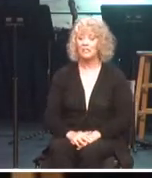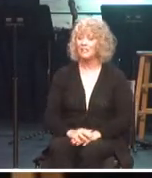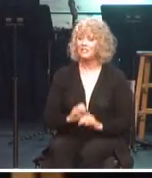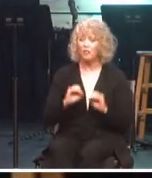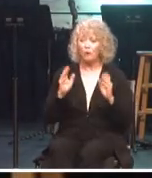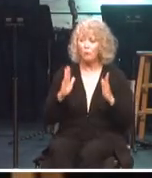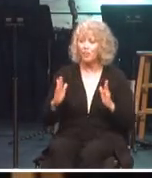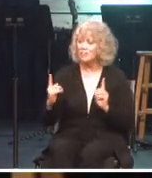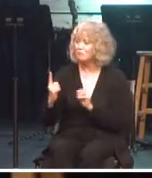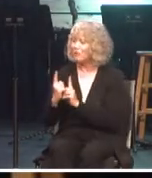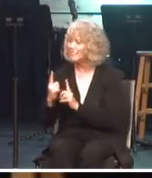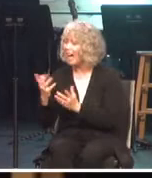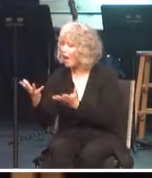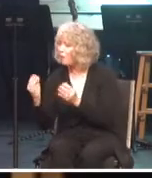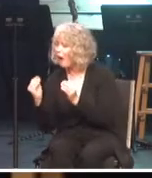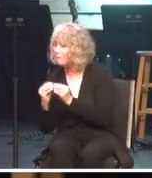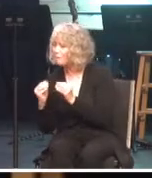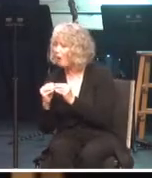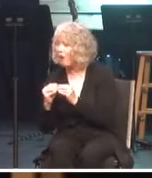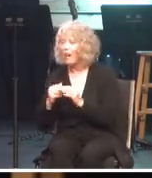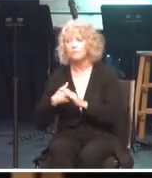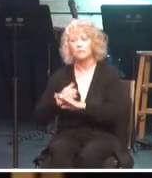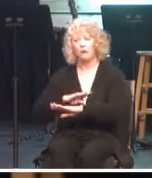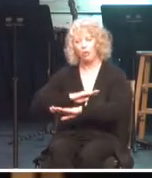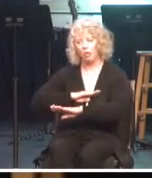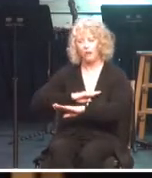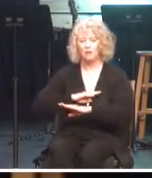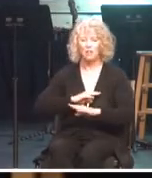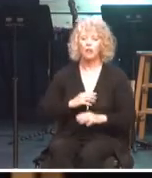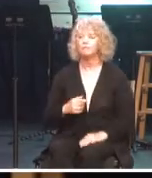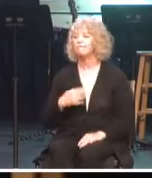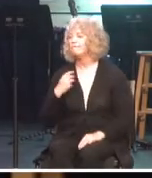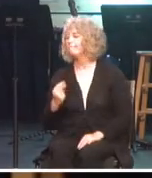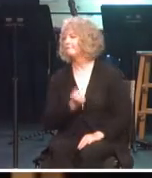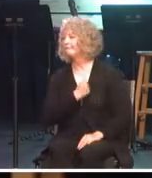more. No one is wishing that the bread was better.